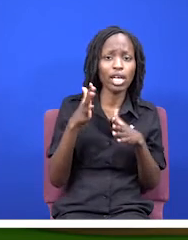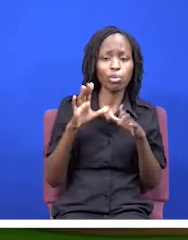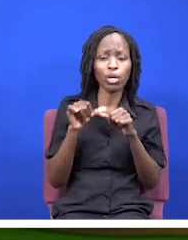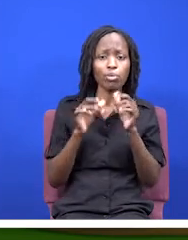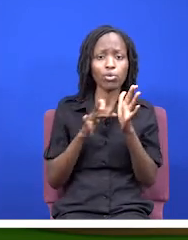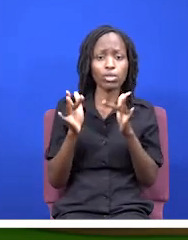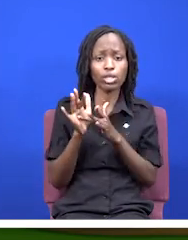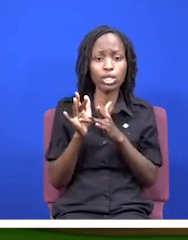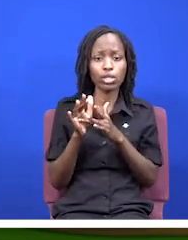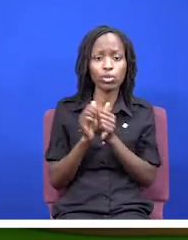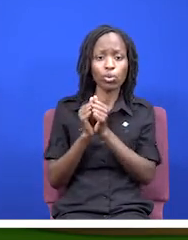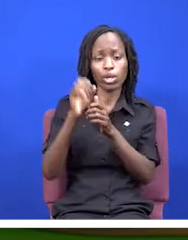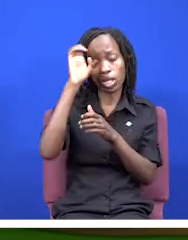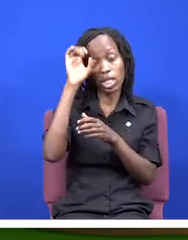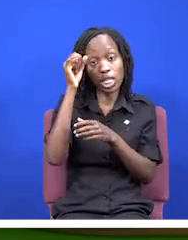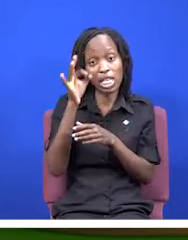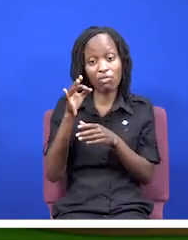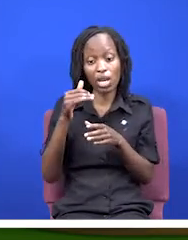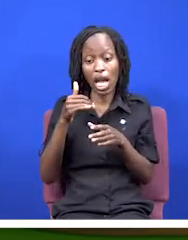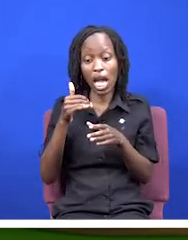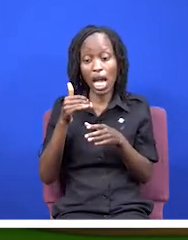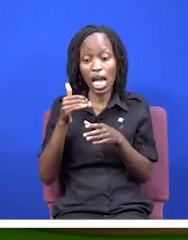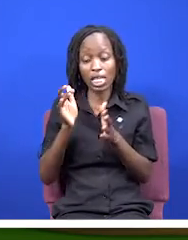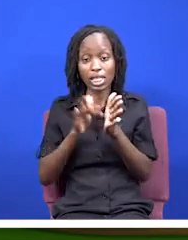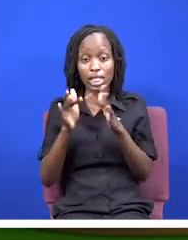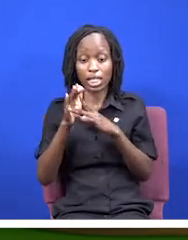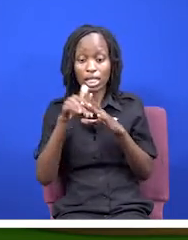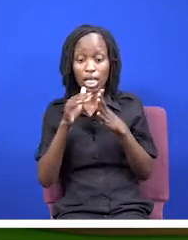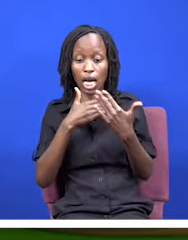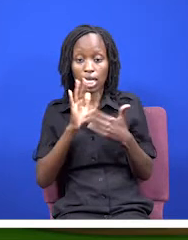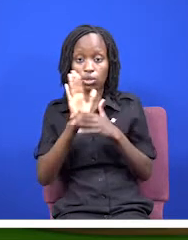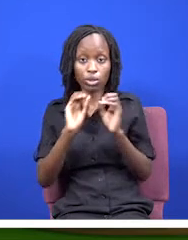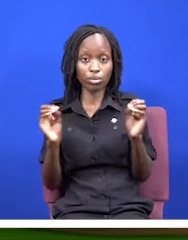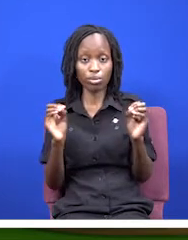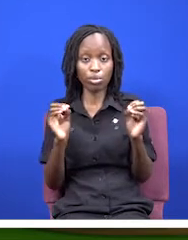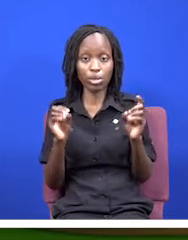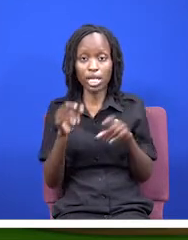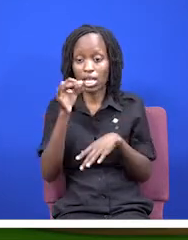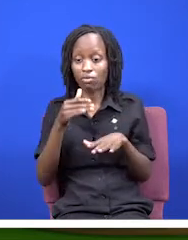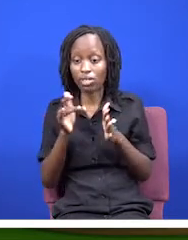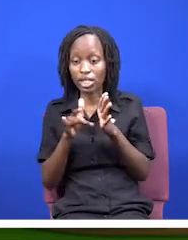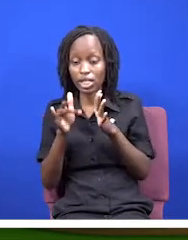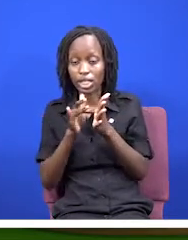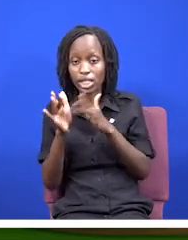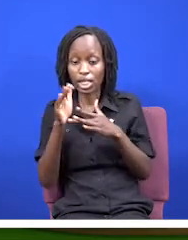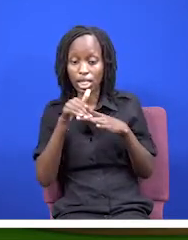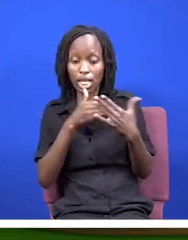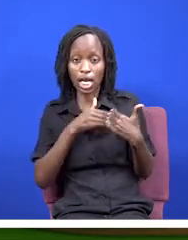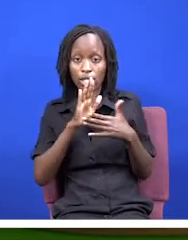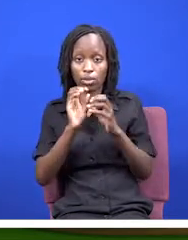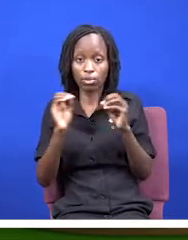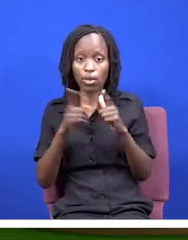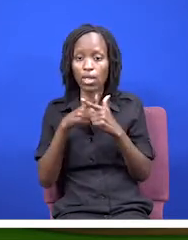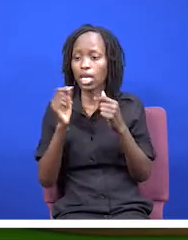others about Jesus using education if you do not have Jesus in your heart. And if you don't have Jesus in your heart,